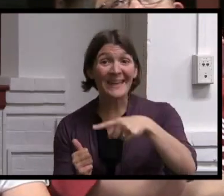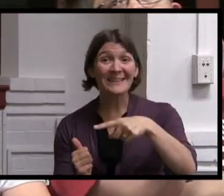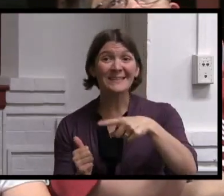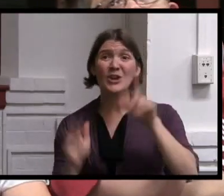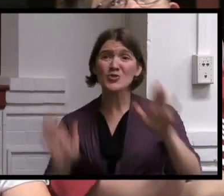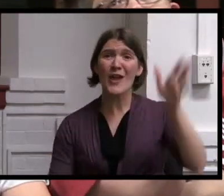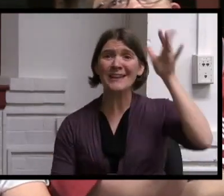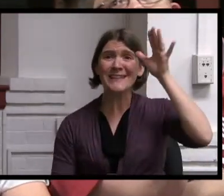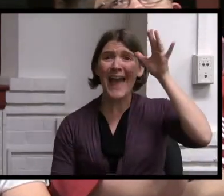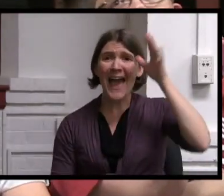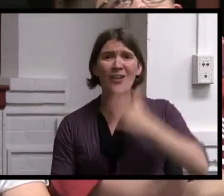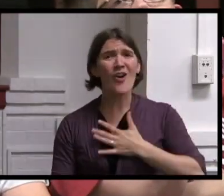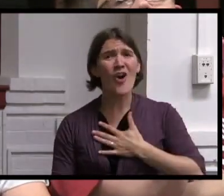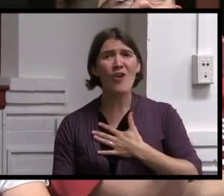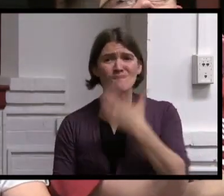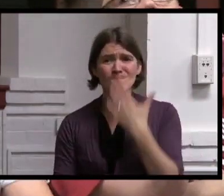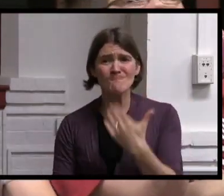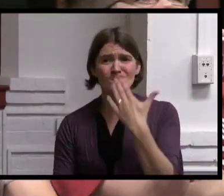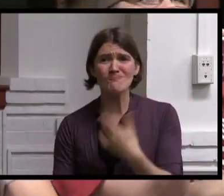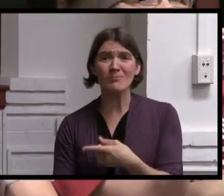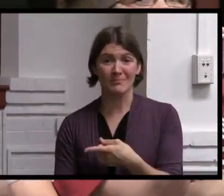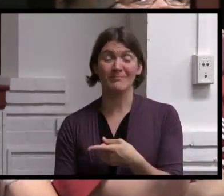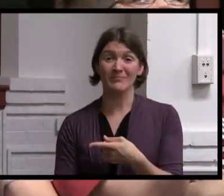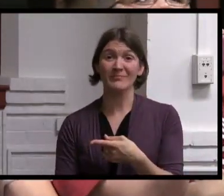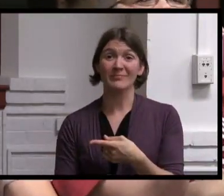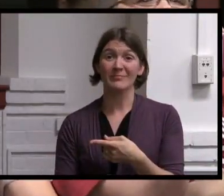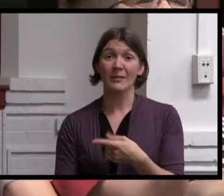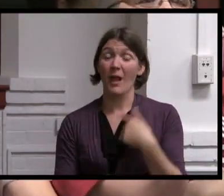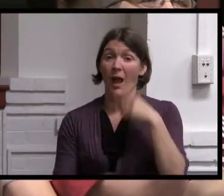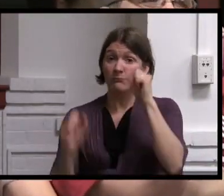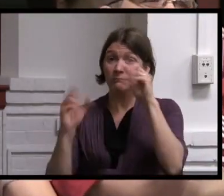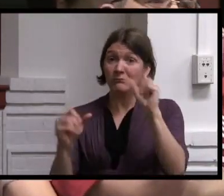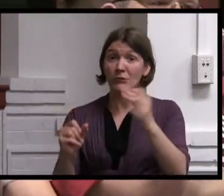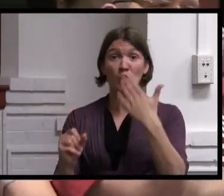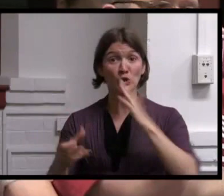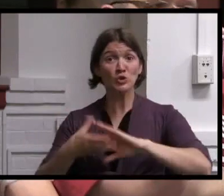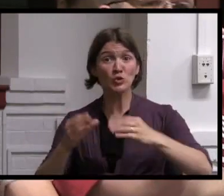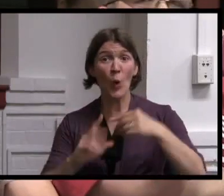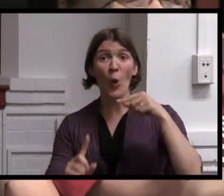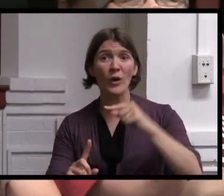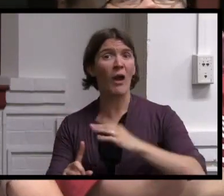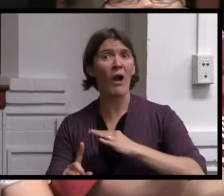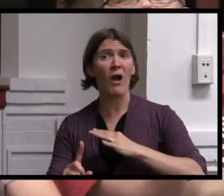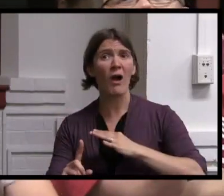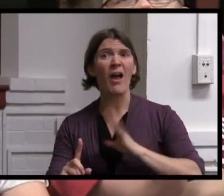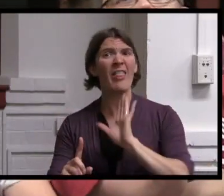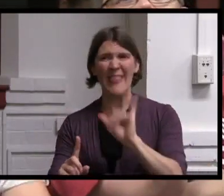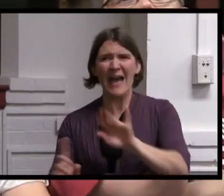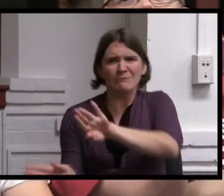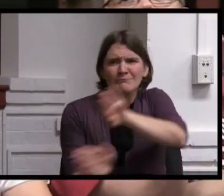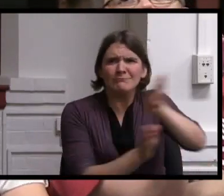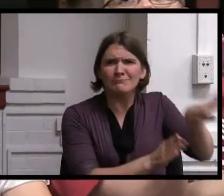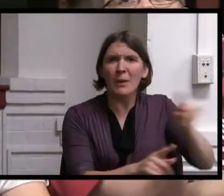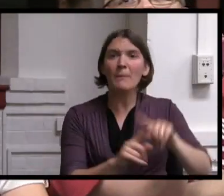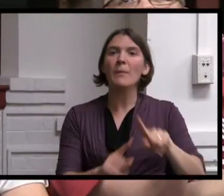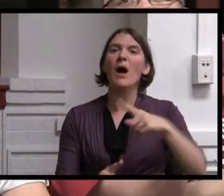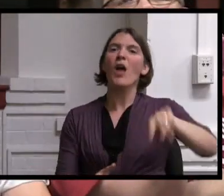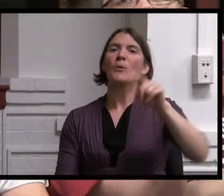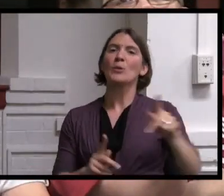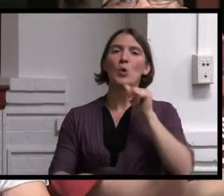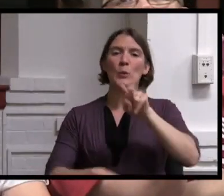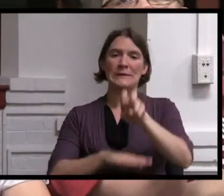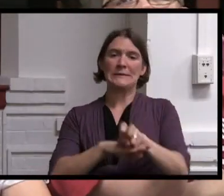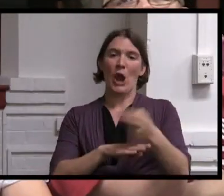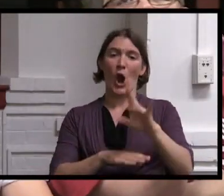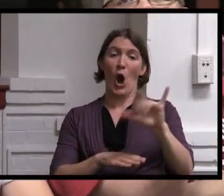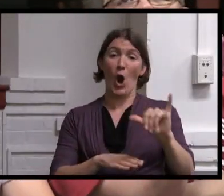he's a great dad with his kids, and it's a phenomenal story. It's the people that sit in Harmony parking lot.